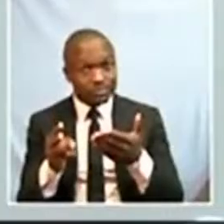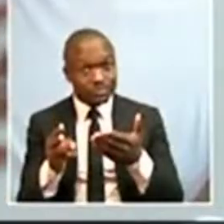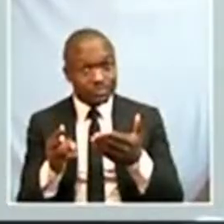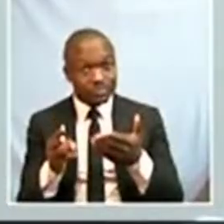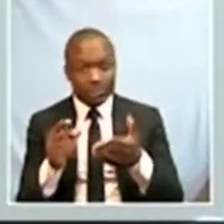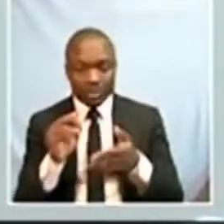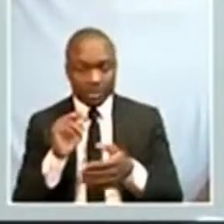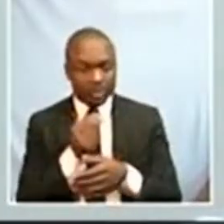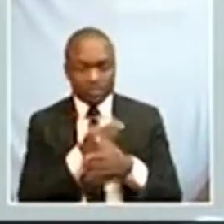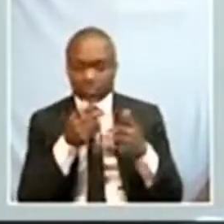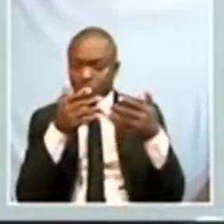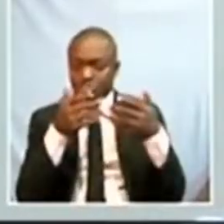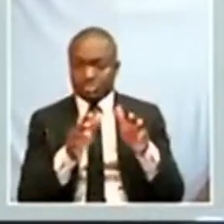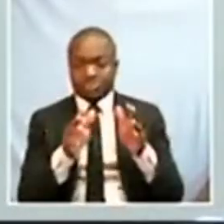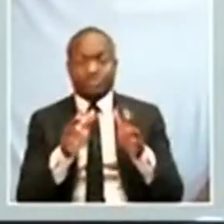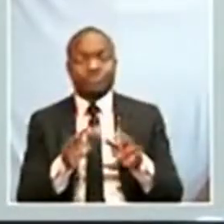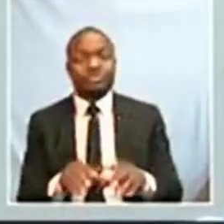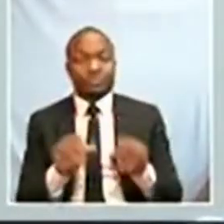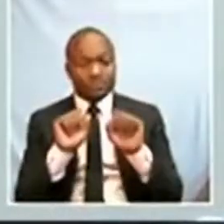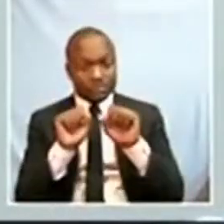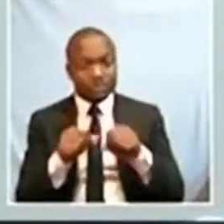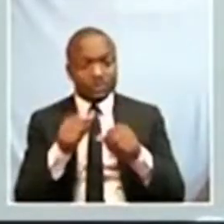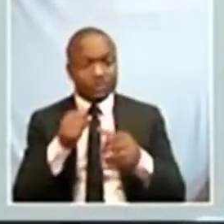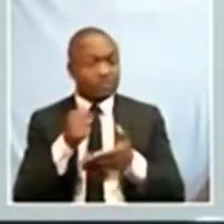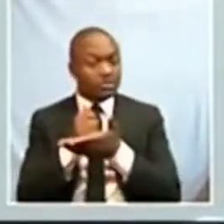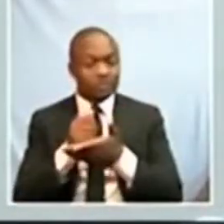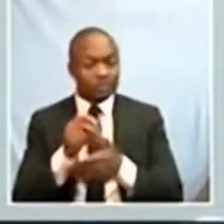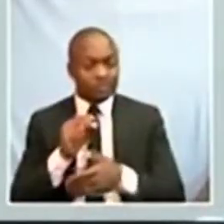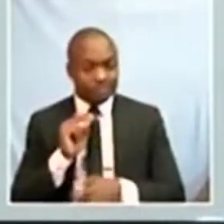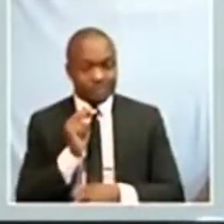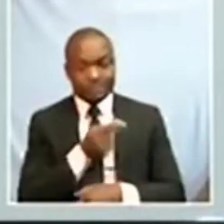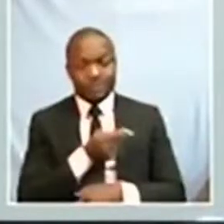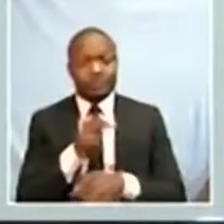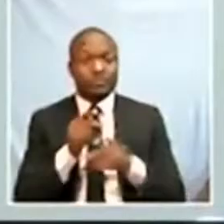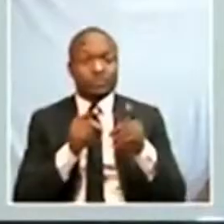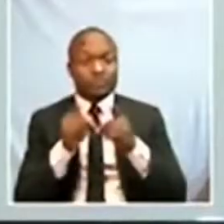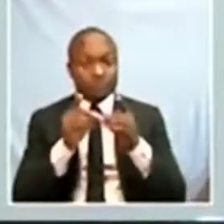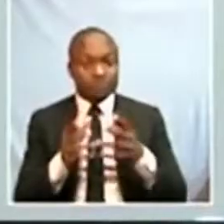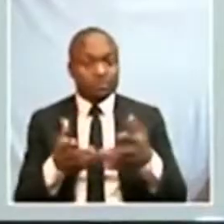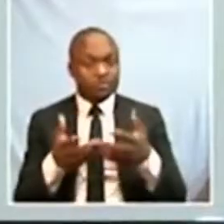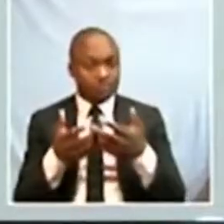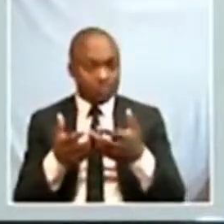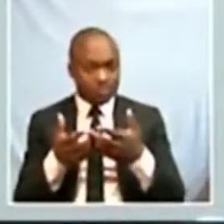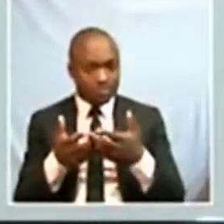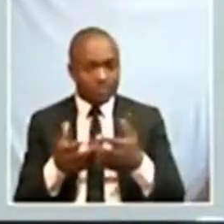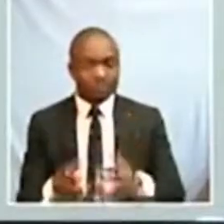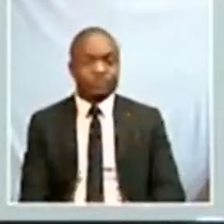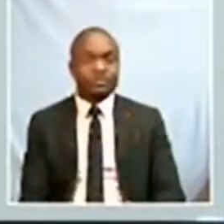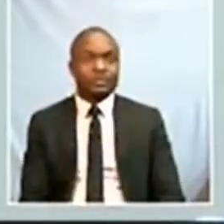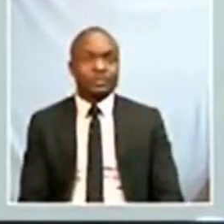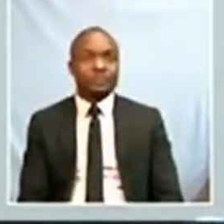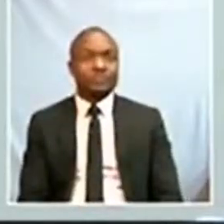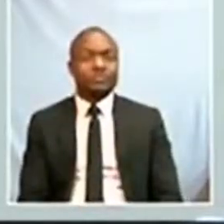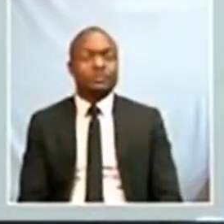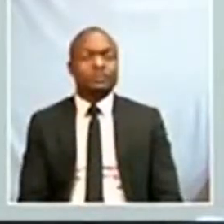We are lost. Kindly help us. Director Engineering.